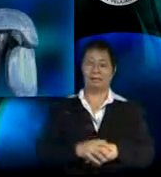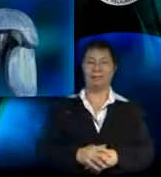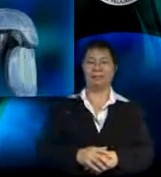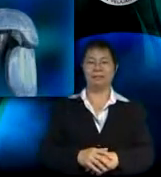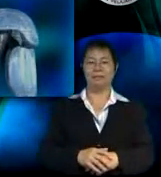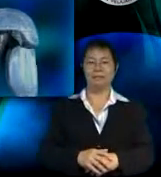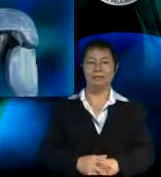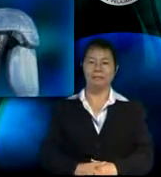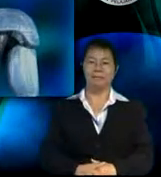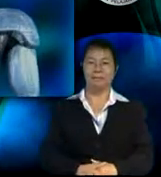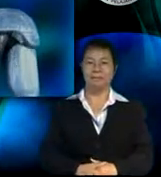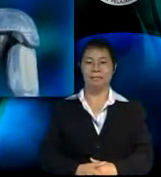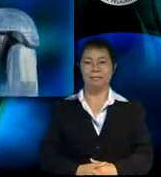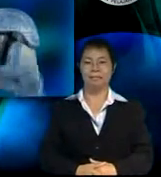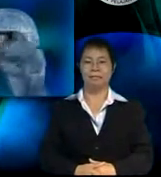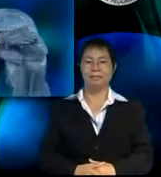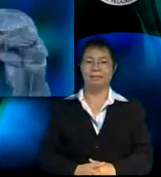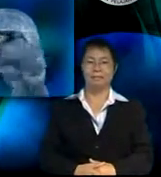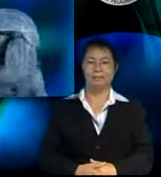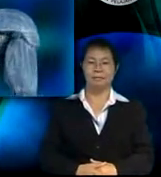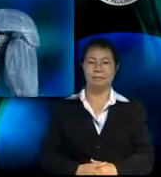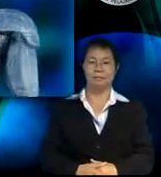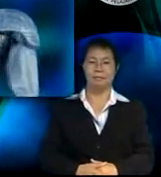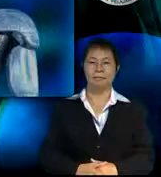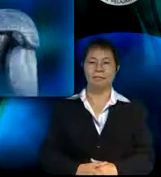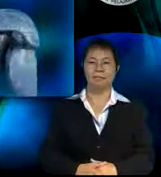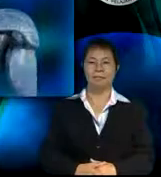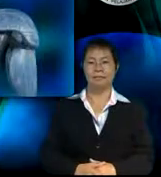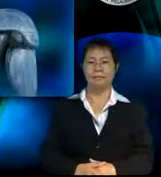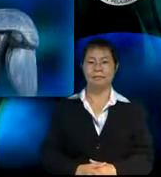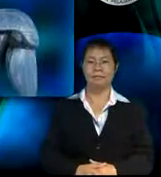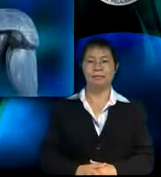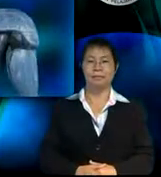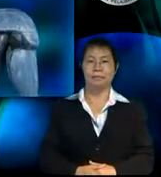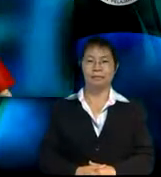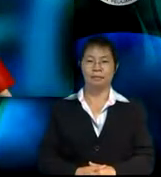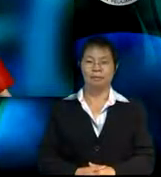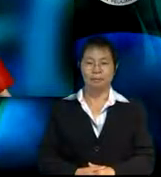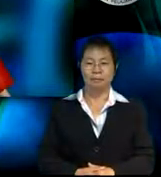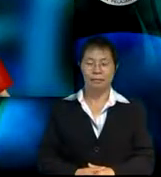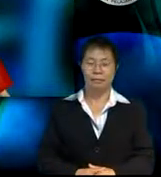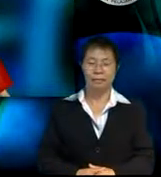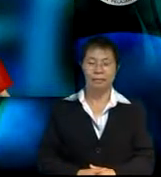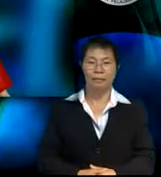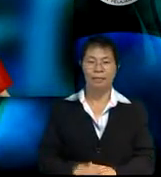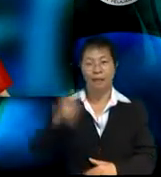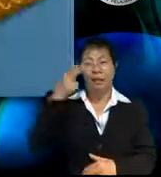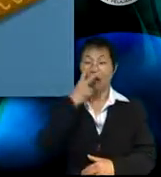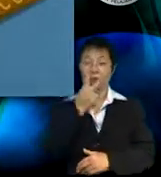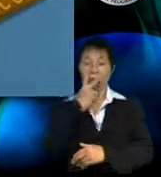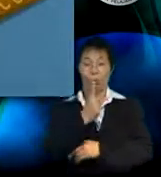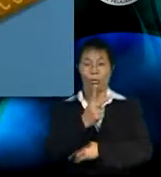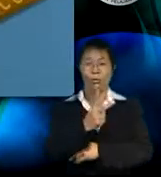After some time, take out the copper foil, rinse it, and scrape off the rest of the wax. Hey,